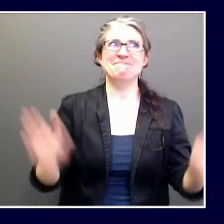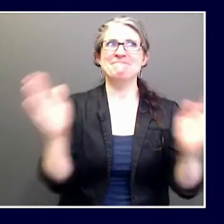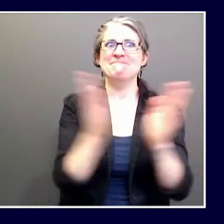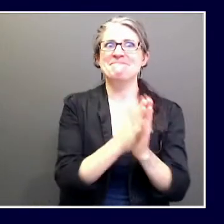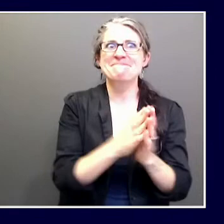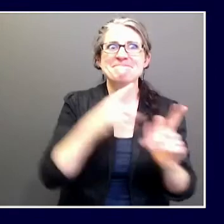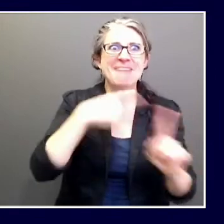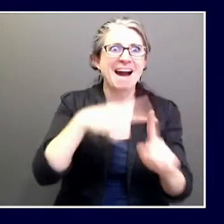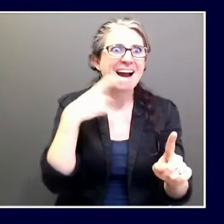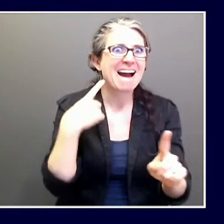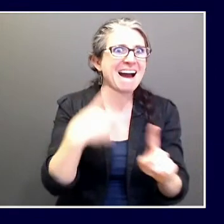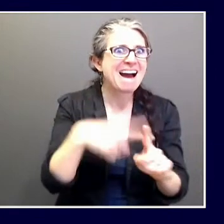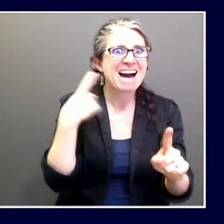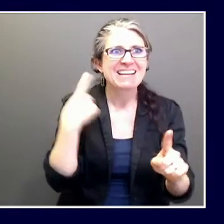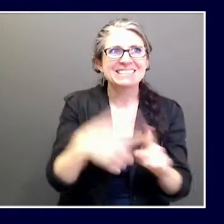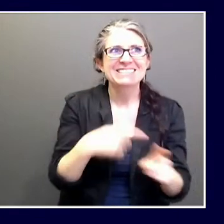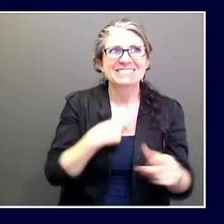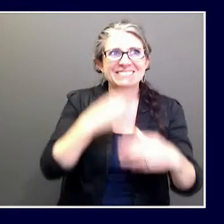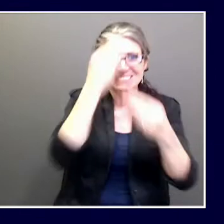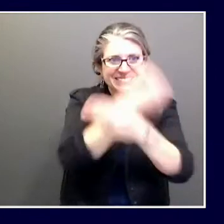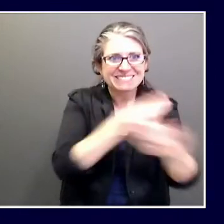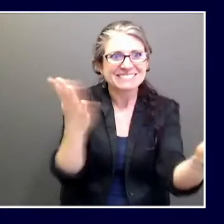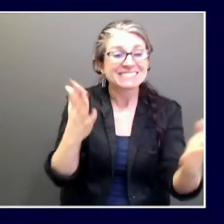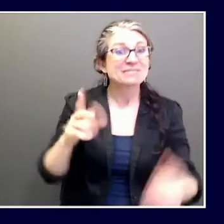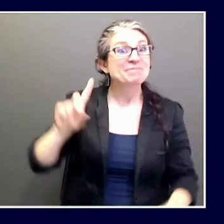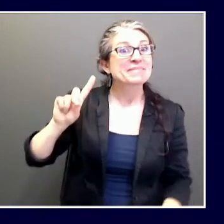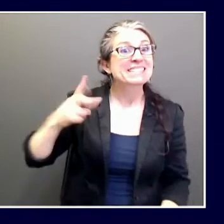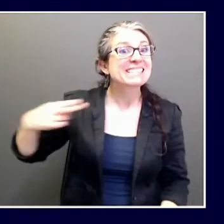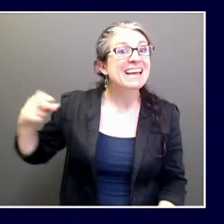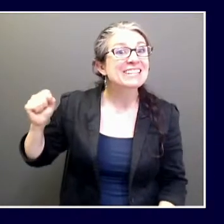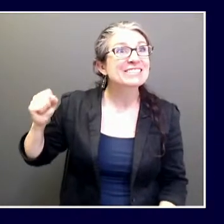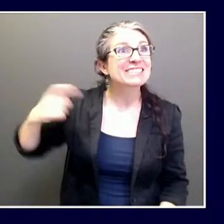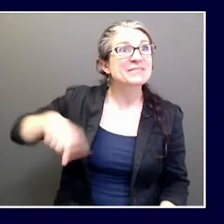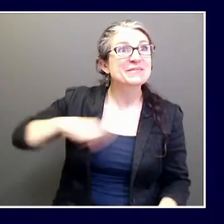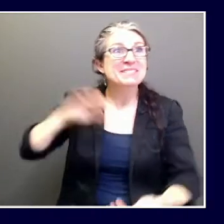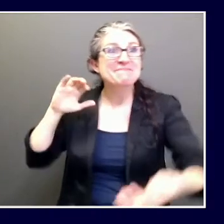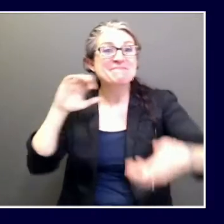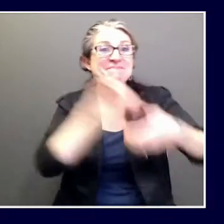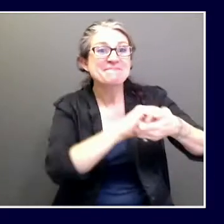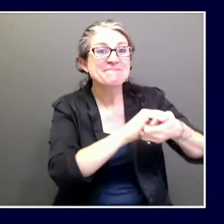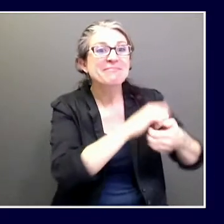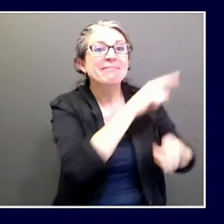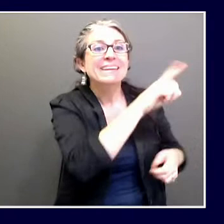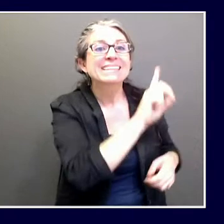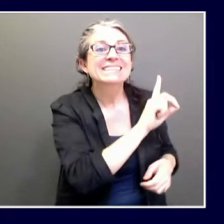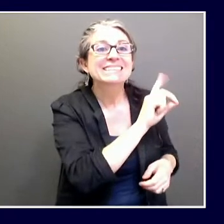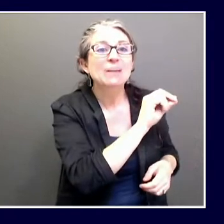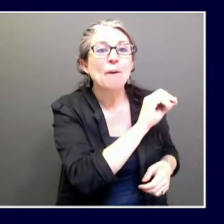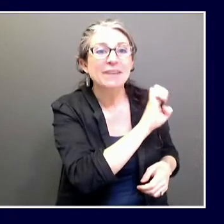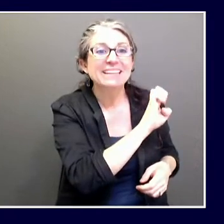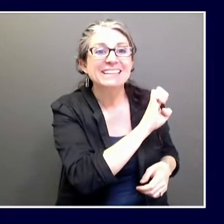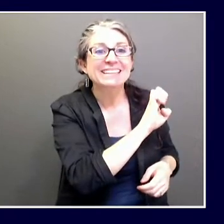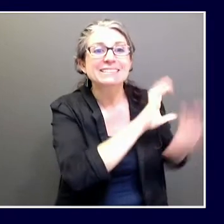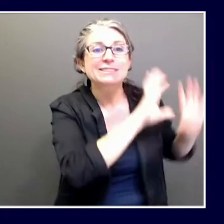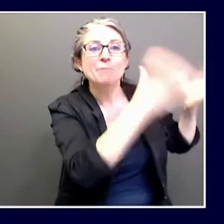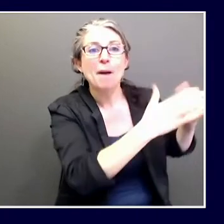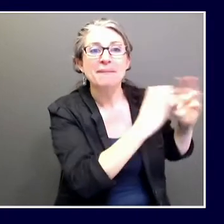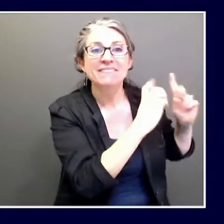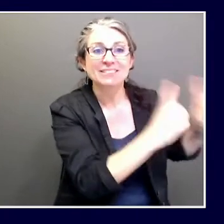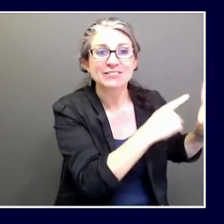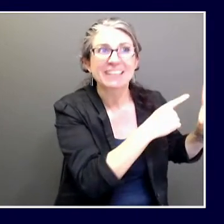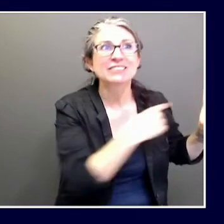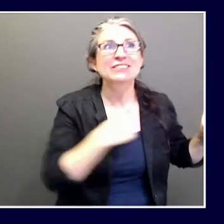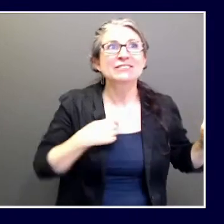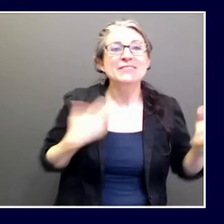Human Services, in partnership with the Maine Department of Education, invited Maine youth ages 5 to 17 to